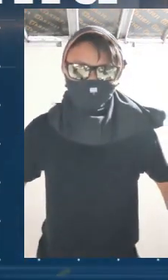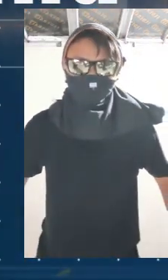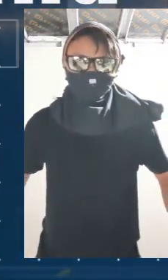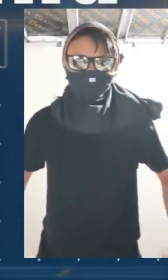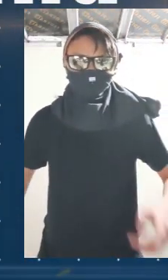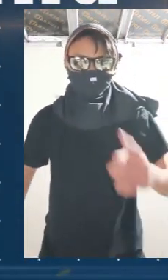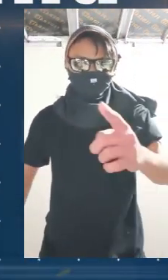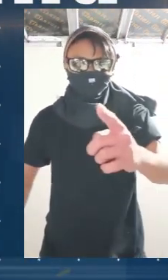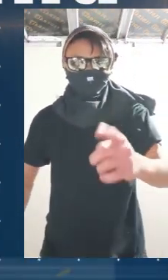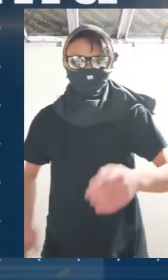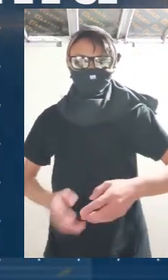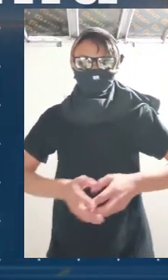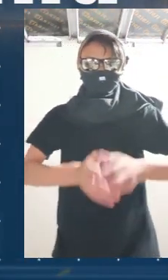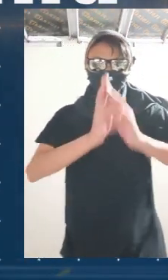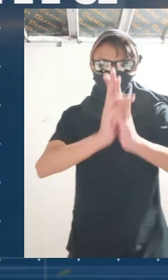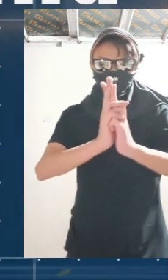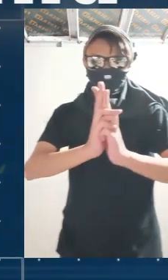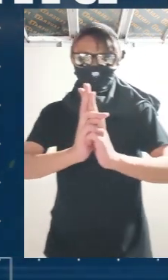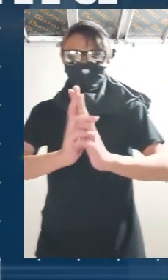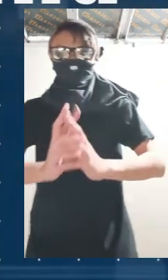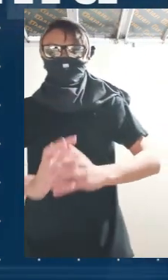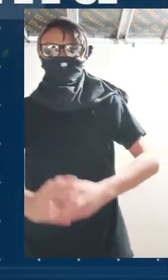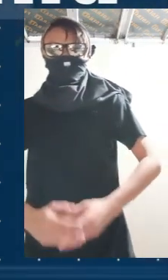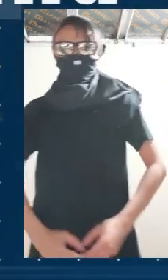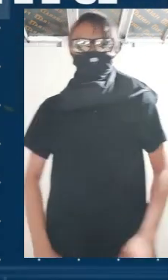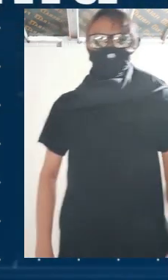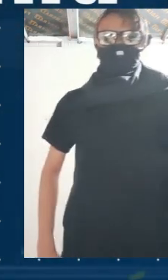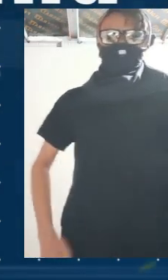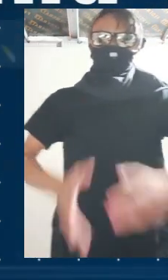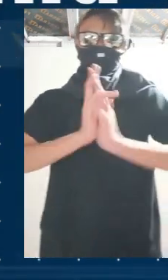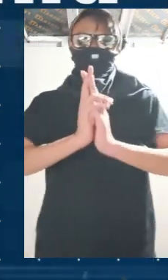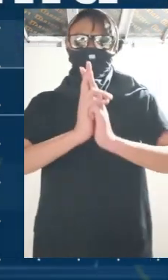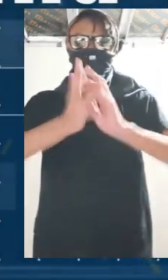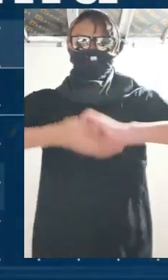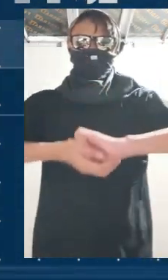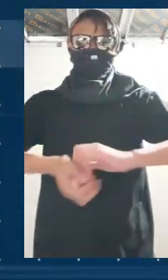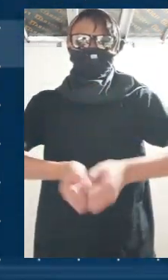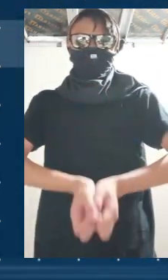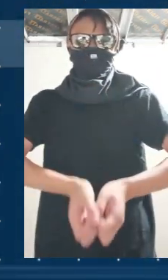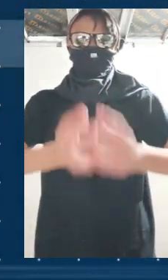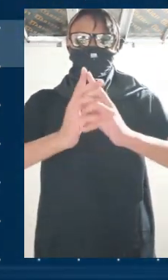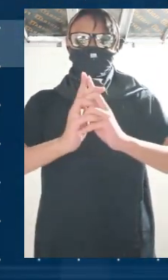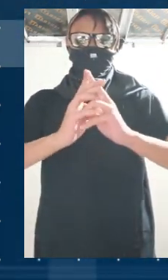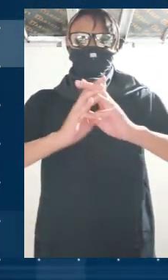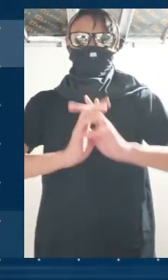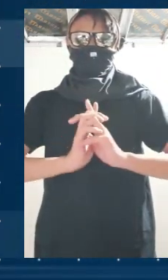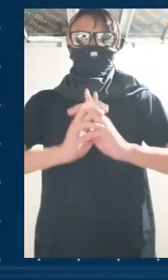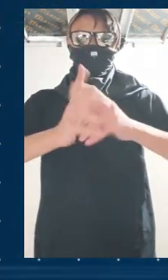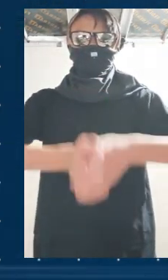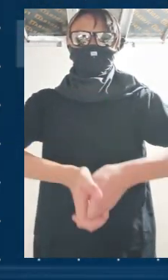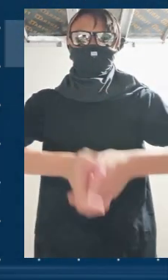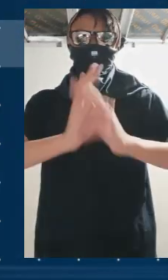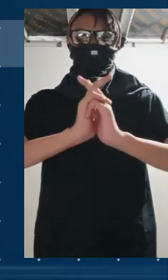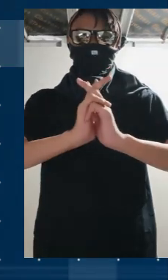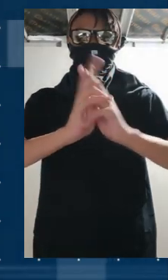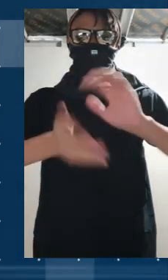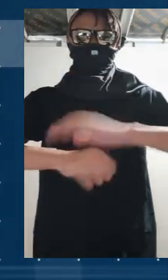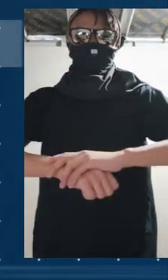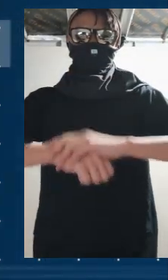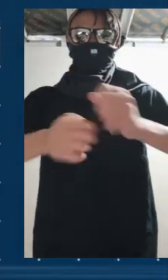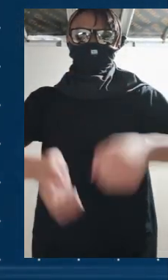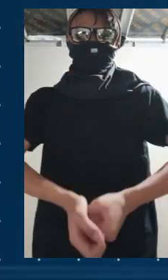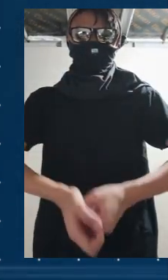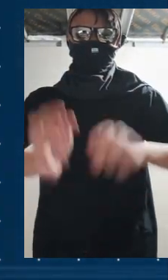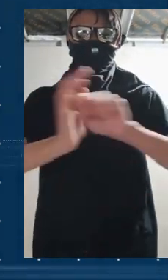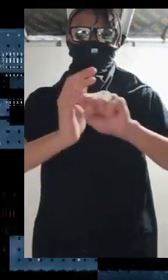Good day, everyone. We are Group 9, and our topic is Risk Management and Threat Modeling, focusing on risk assessment, vulnerabilities,